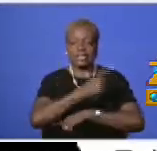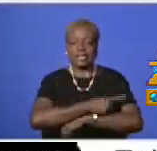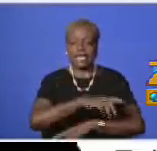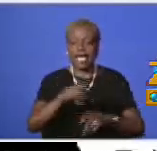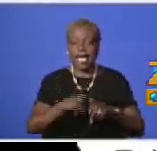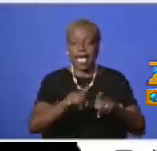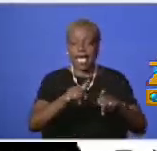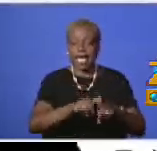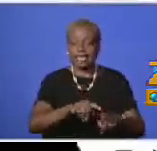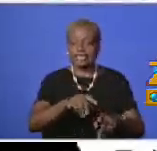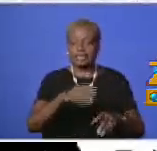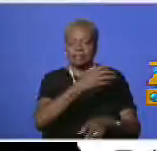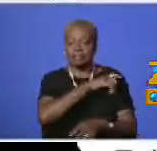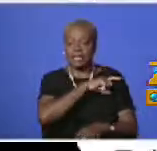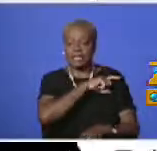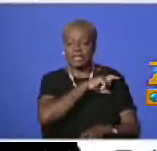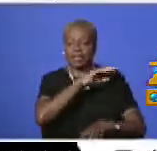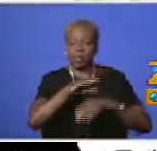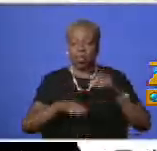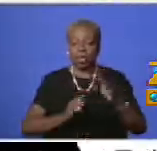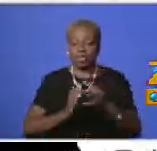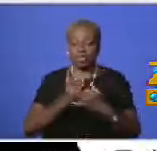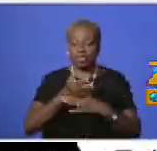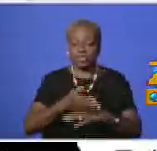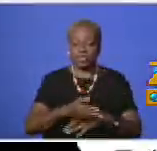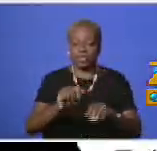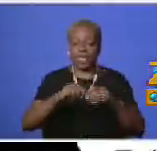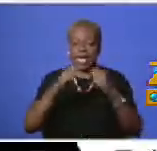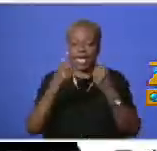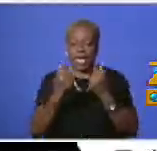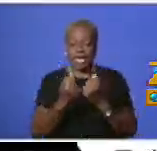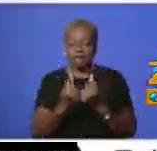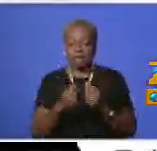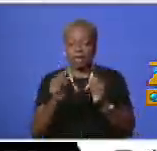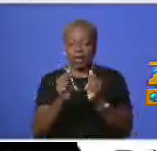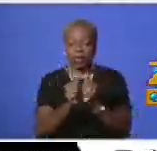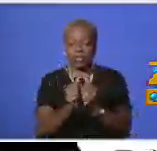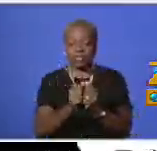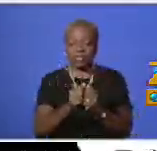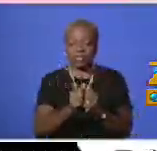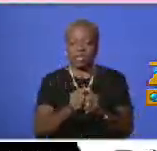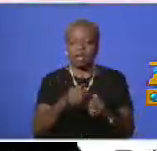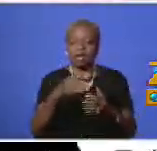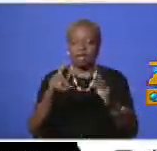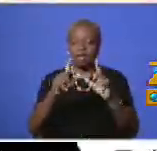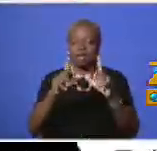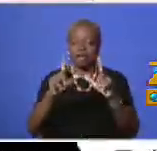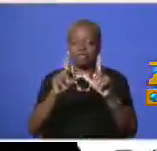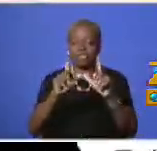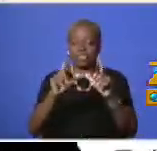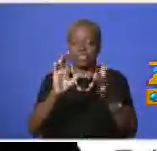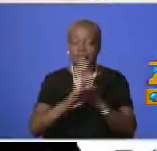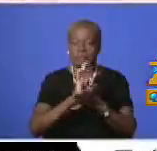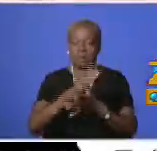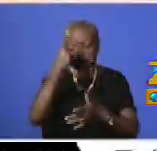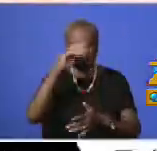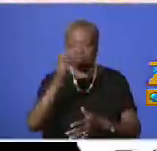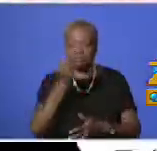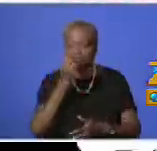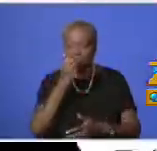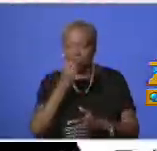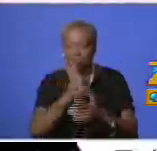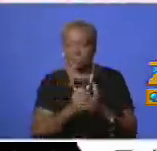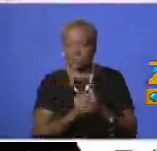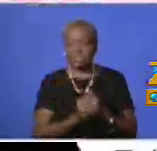other supplies in tow. The initiative led by none less than Police Commissioner Paul Roll, who says the idea was to put the motto,